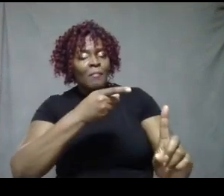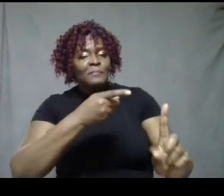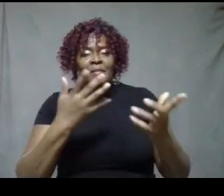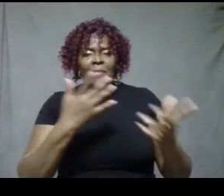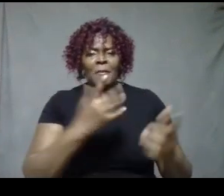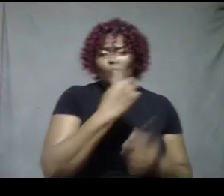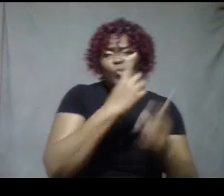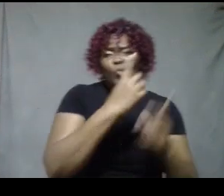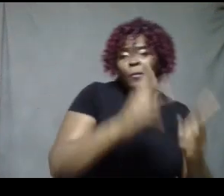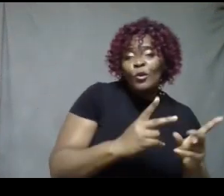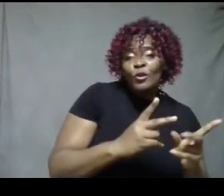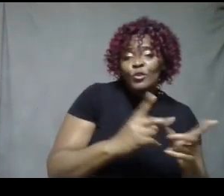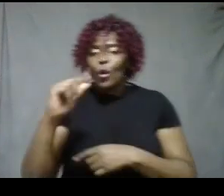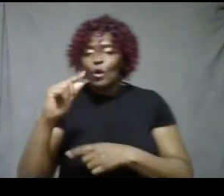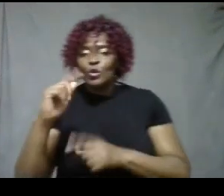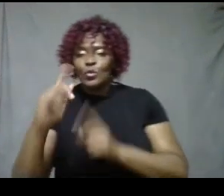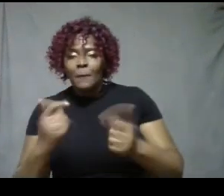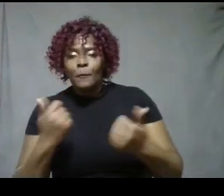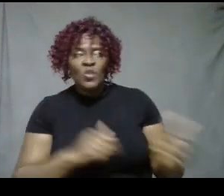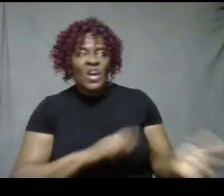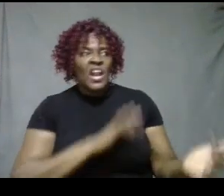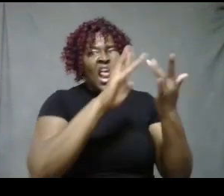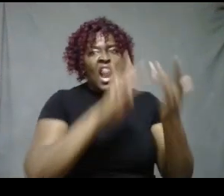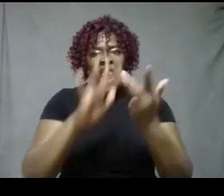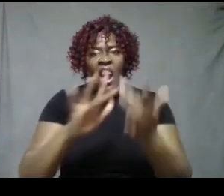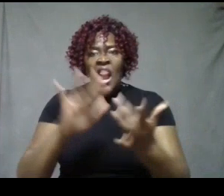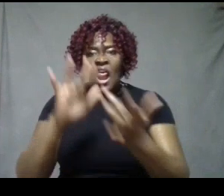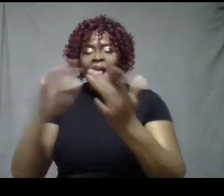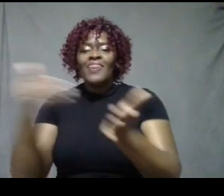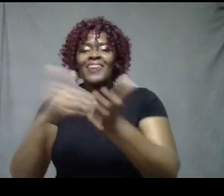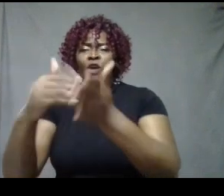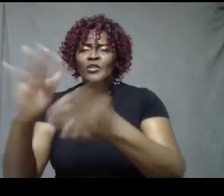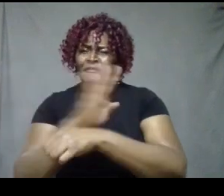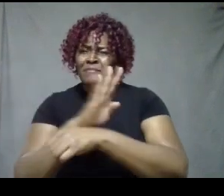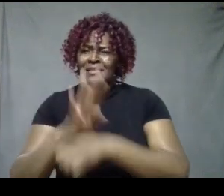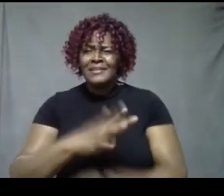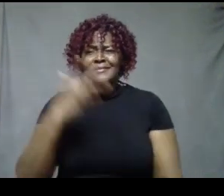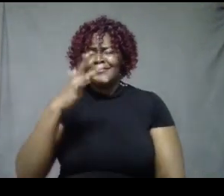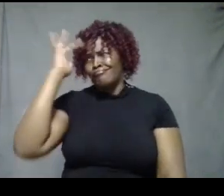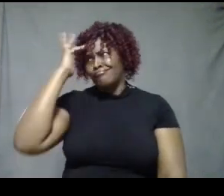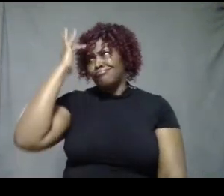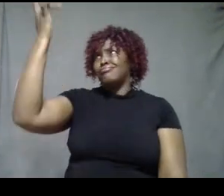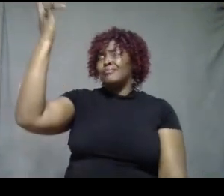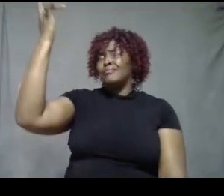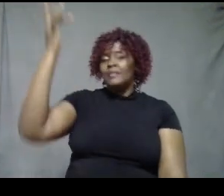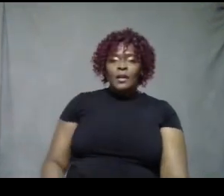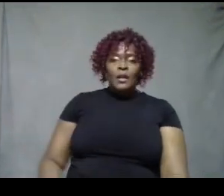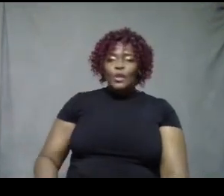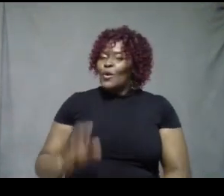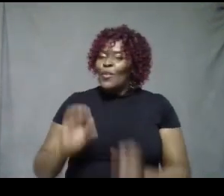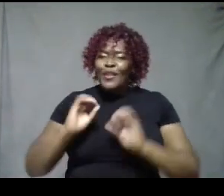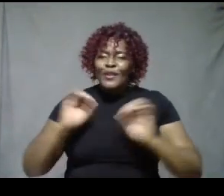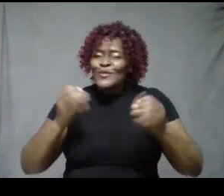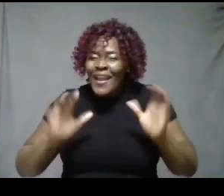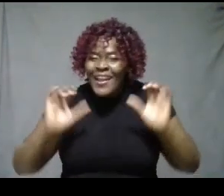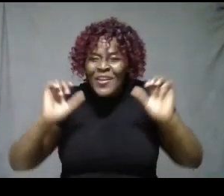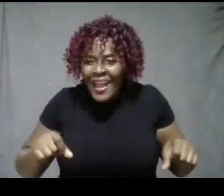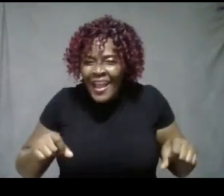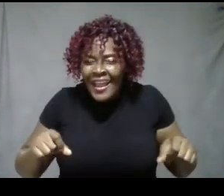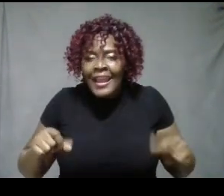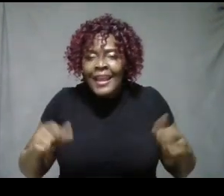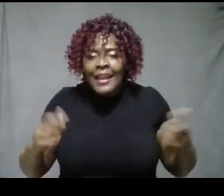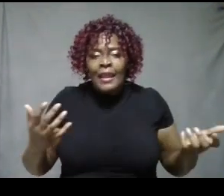people, trying to reach out to thousands of businesses is just absurd. So there's no way you can do that. You know, the